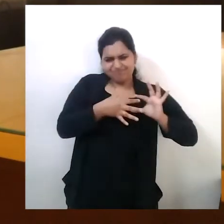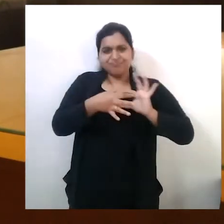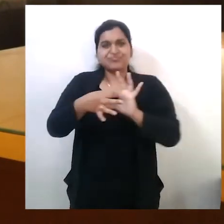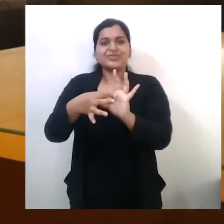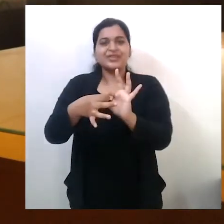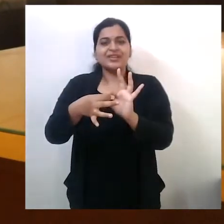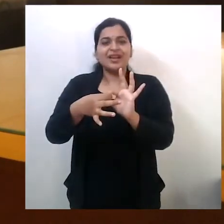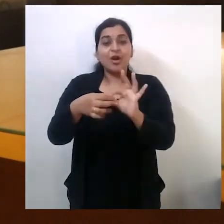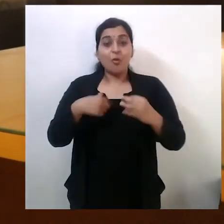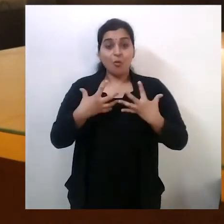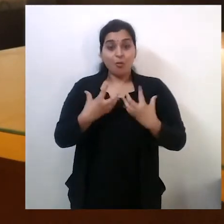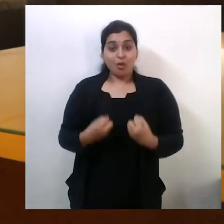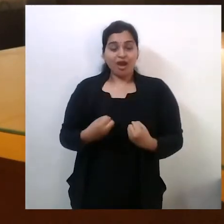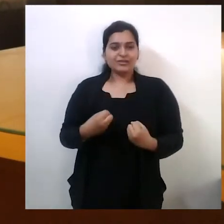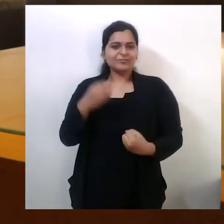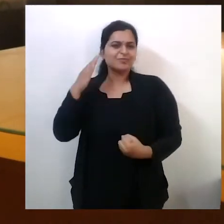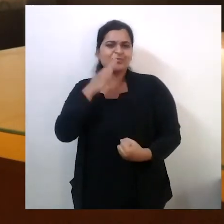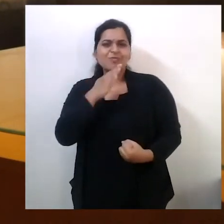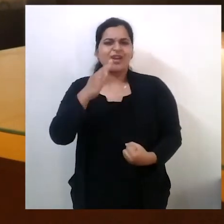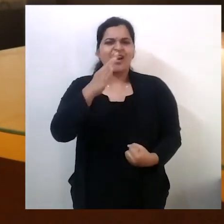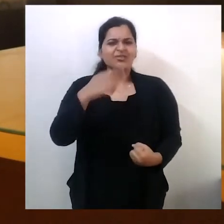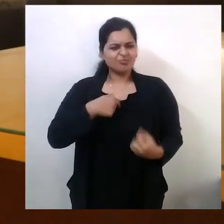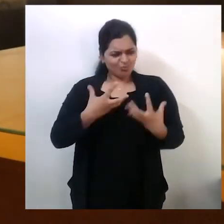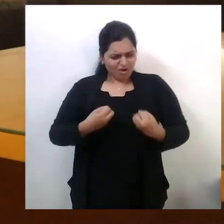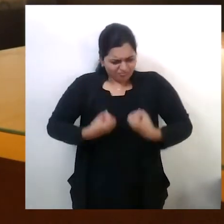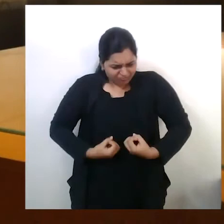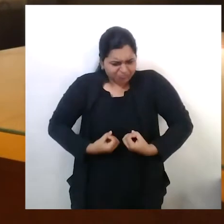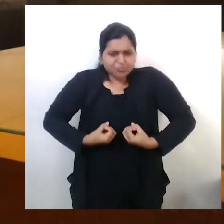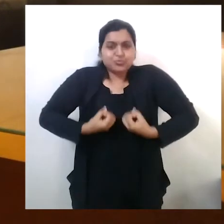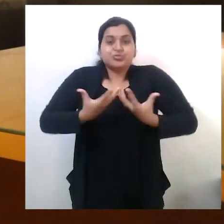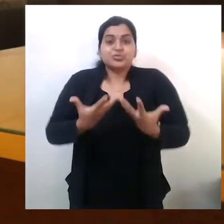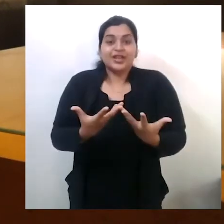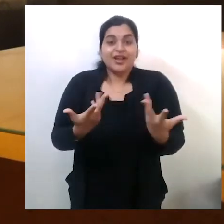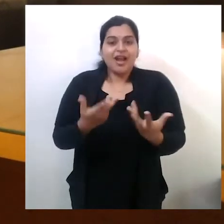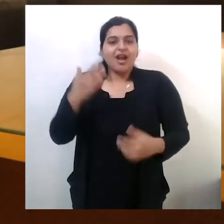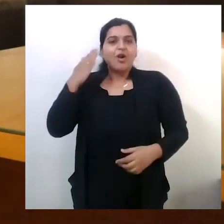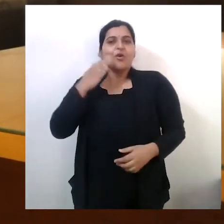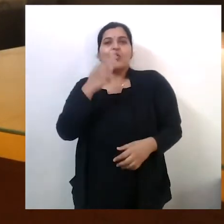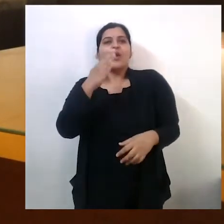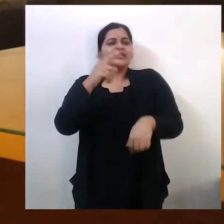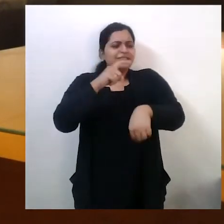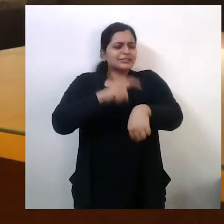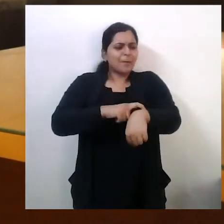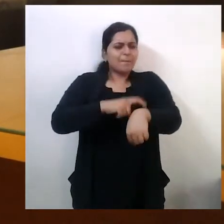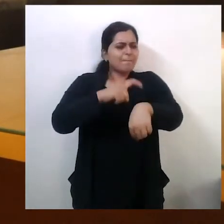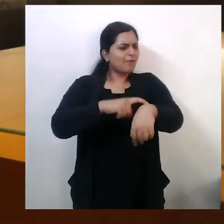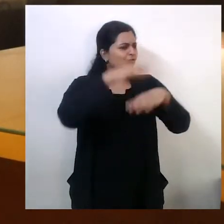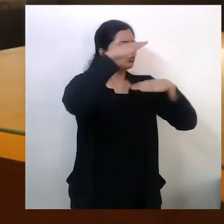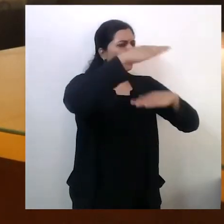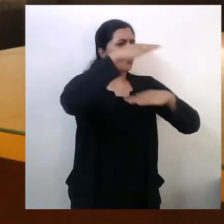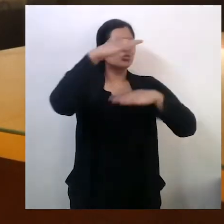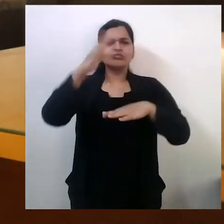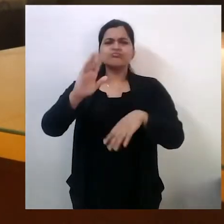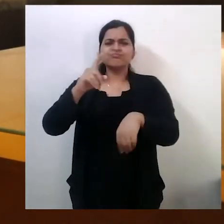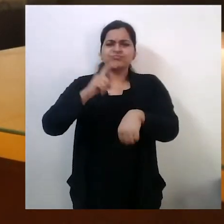Krishna, I saw the need to express a certain timelessness